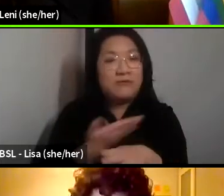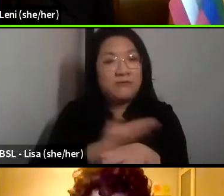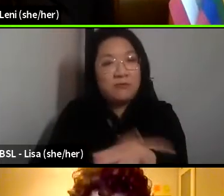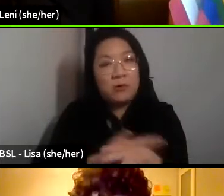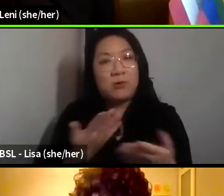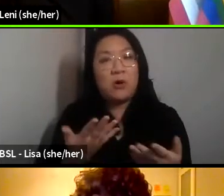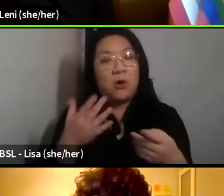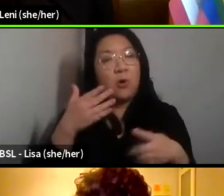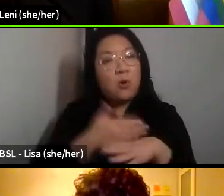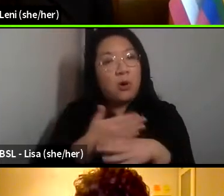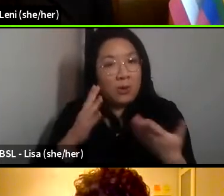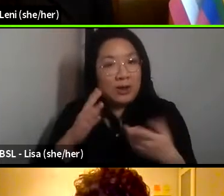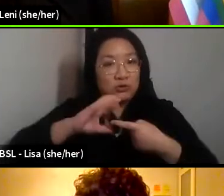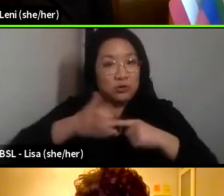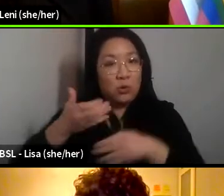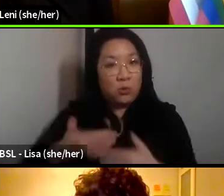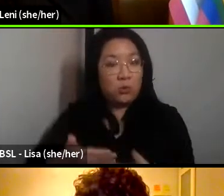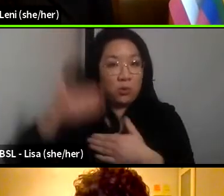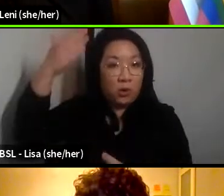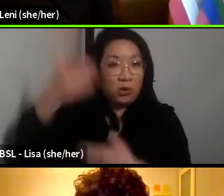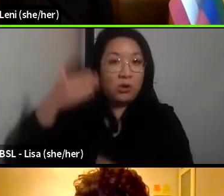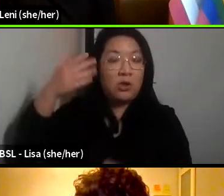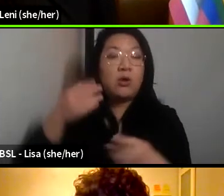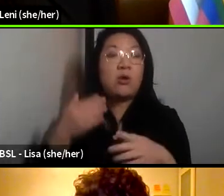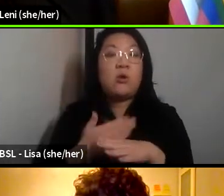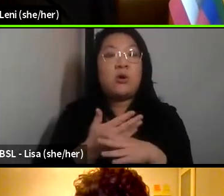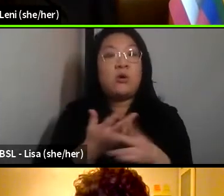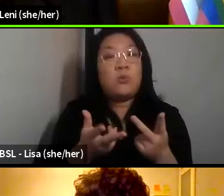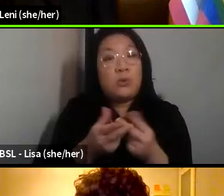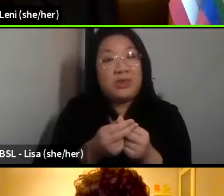at Stonewall and I co-founded the ACE Network